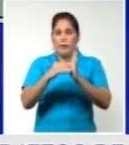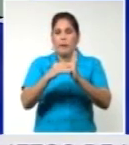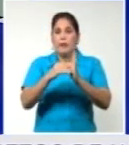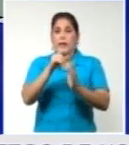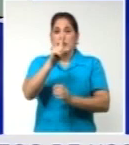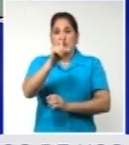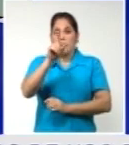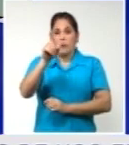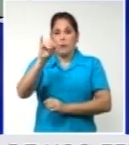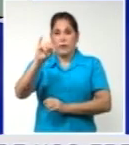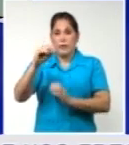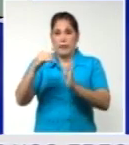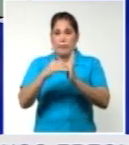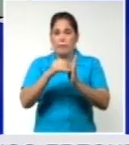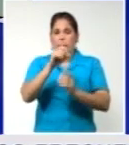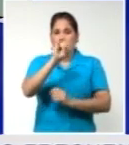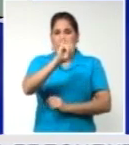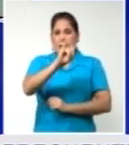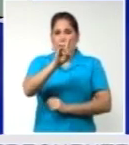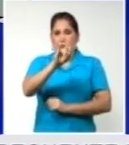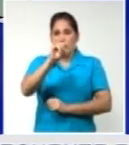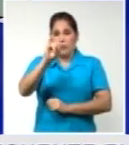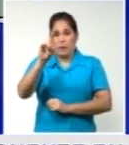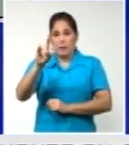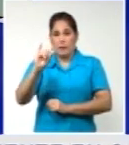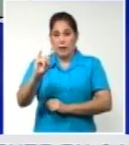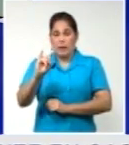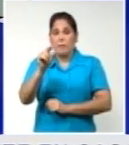5,298,000 cases and